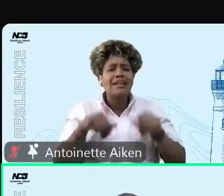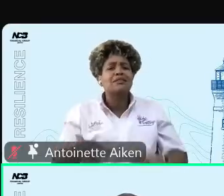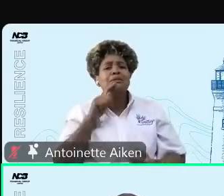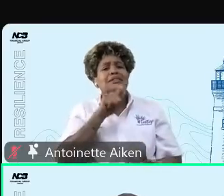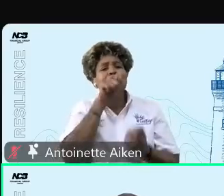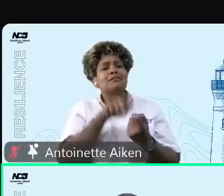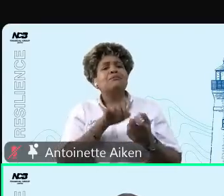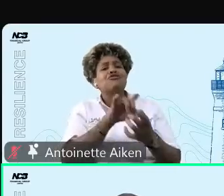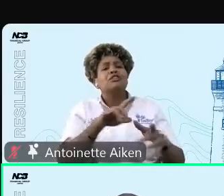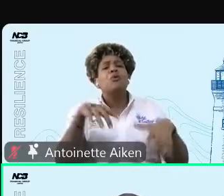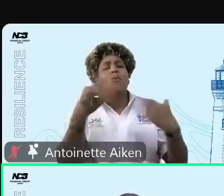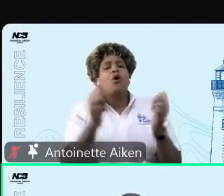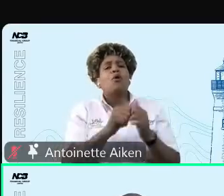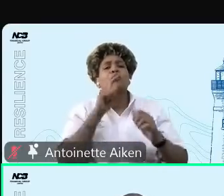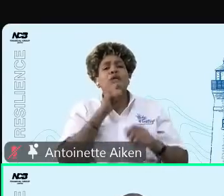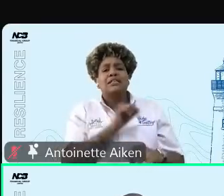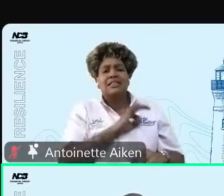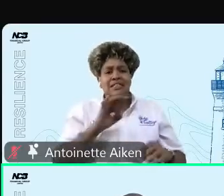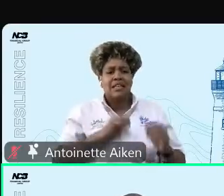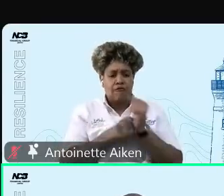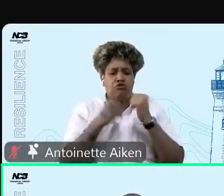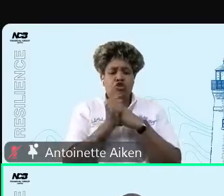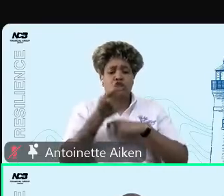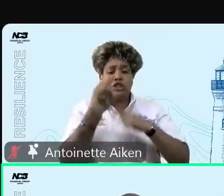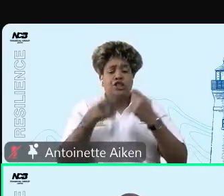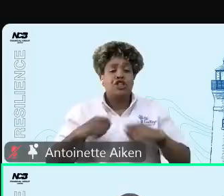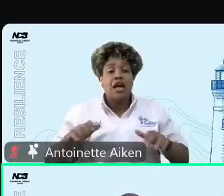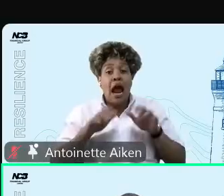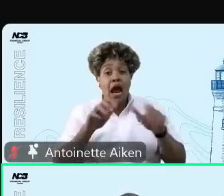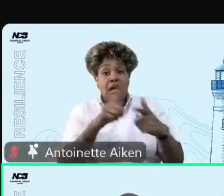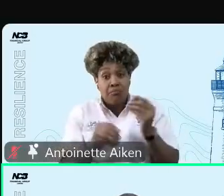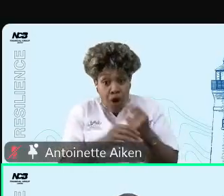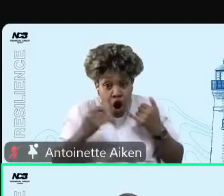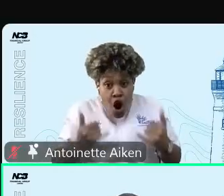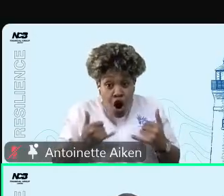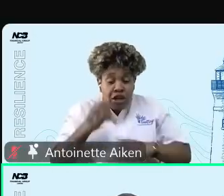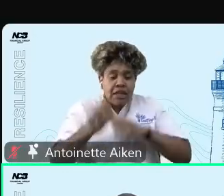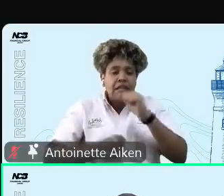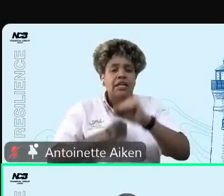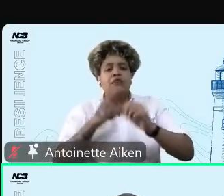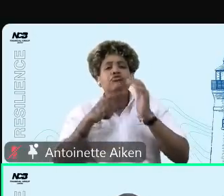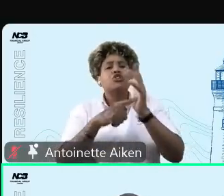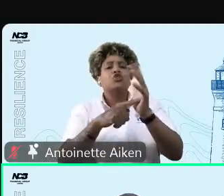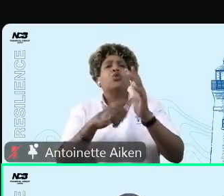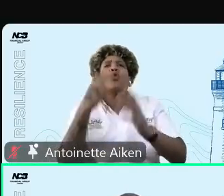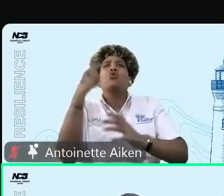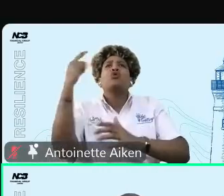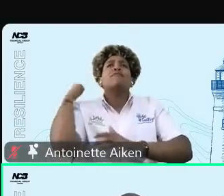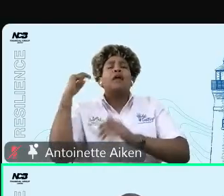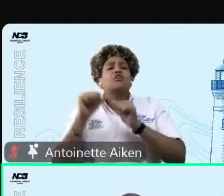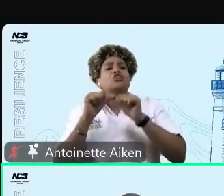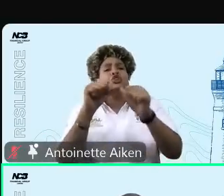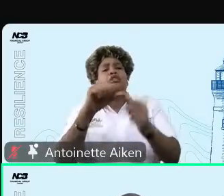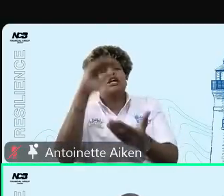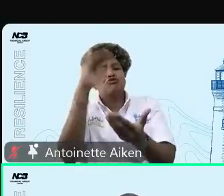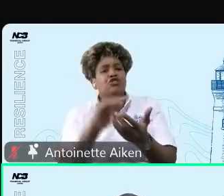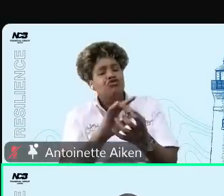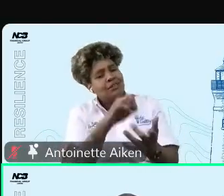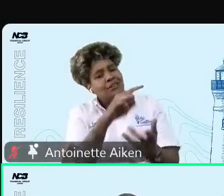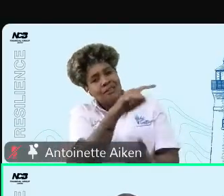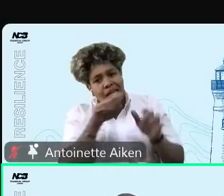particularly associated with the staff restructuring activities, and the current year reflects sustained reductions from those